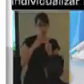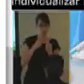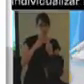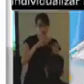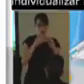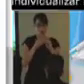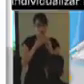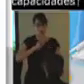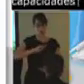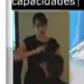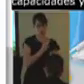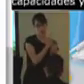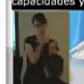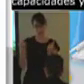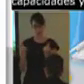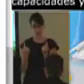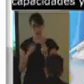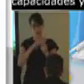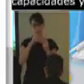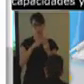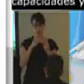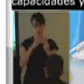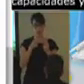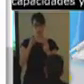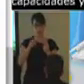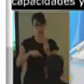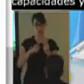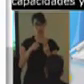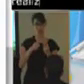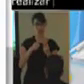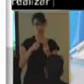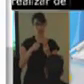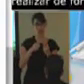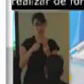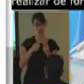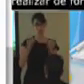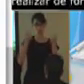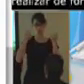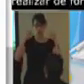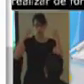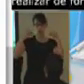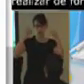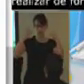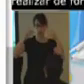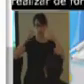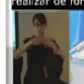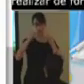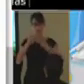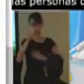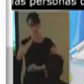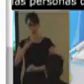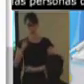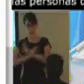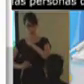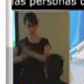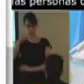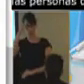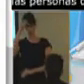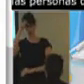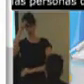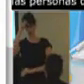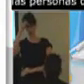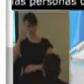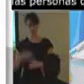this training, and secondly, very important, to carry out training in a safe way